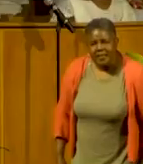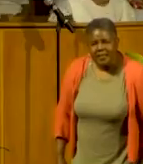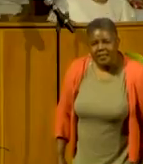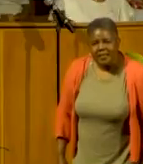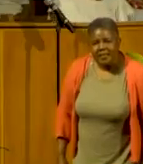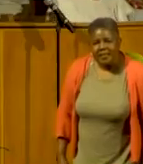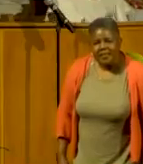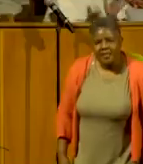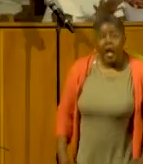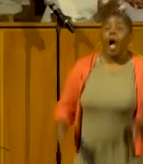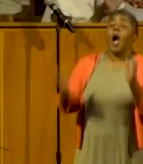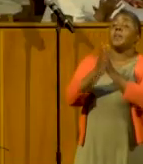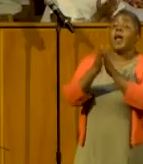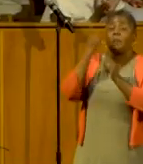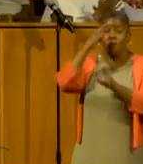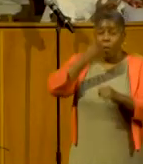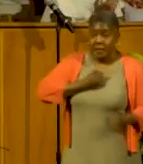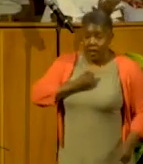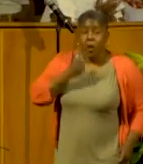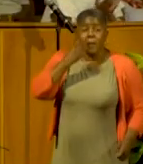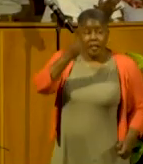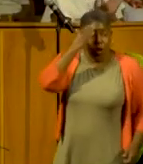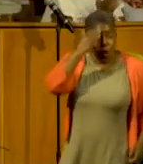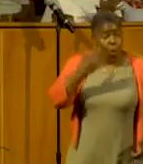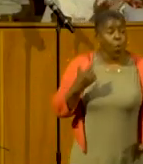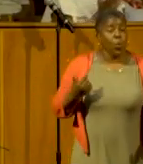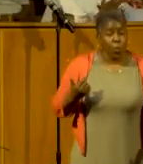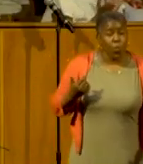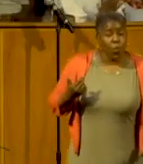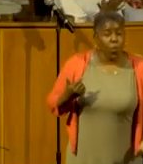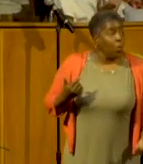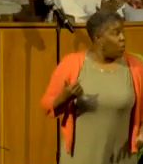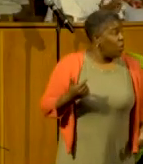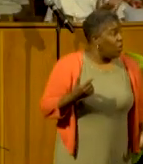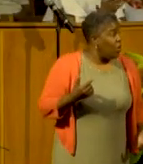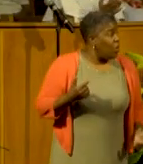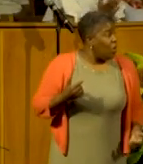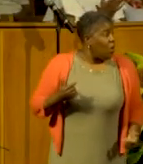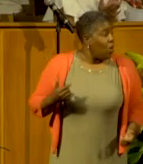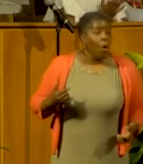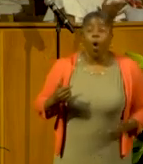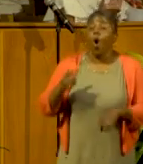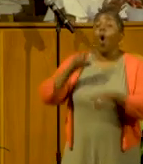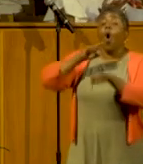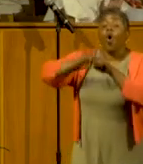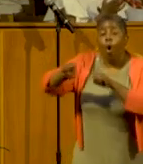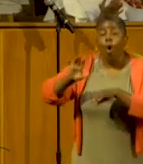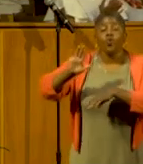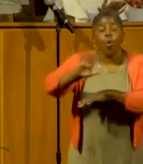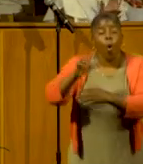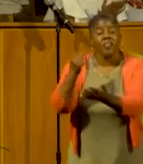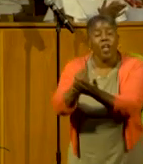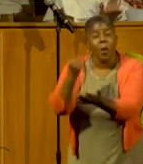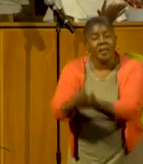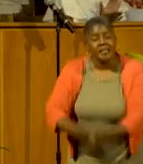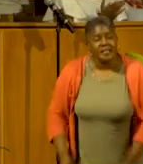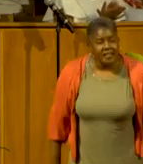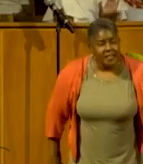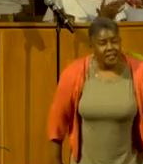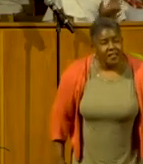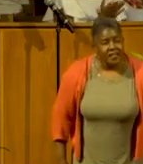I'm gonna clap for myself because I know that's important. You're real churchy with that. You're real churchy. Call your